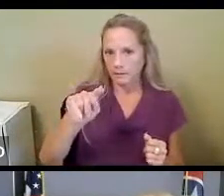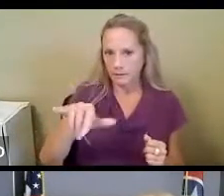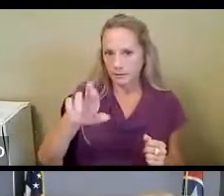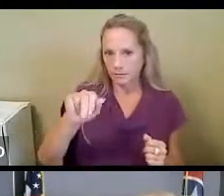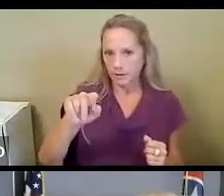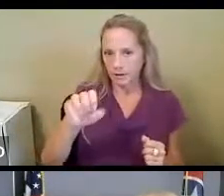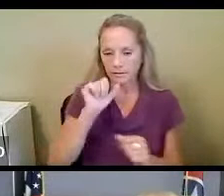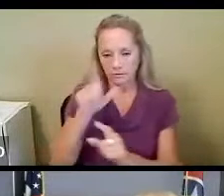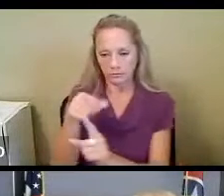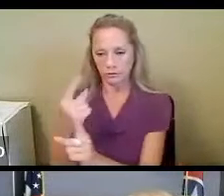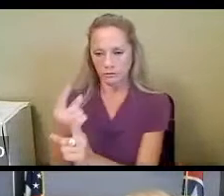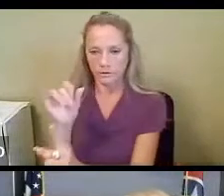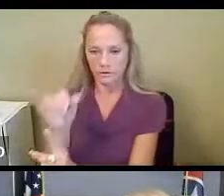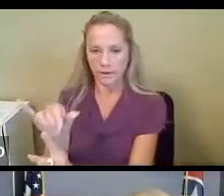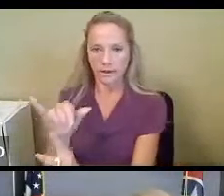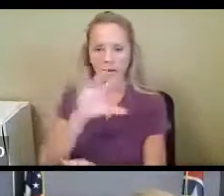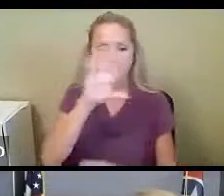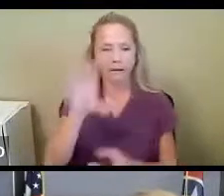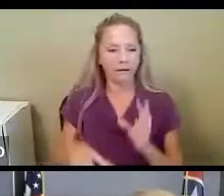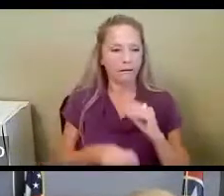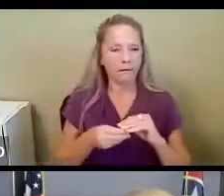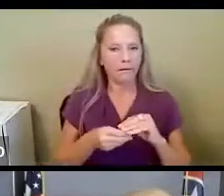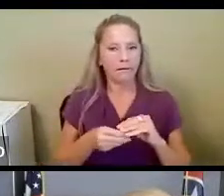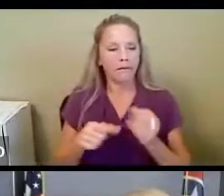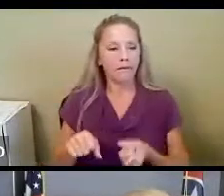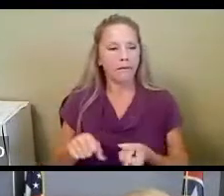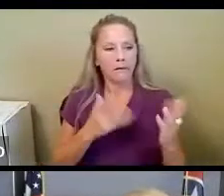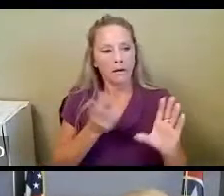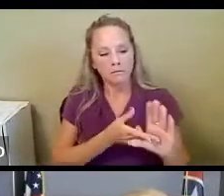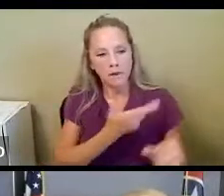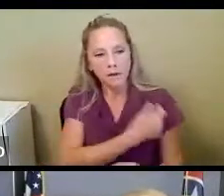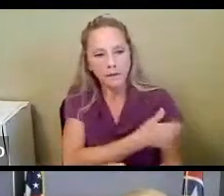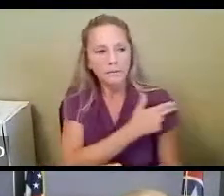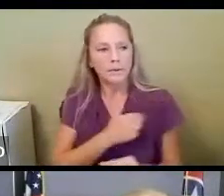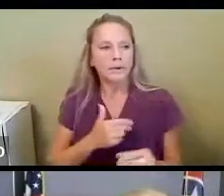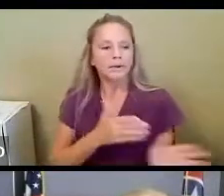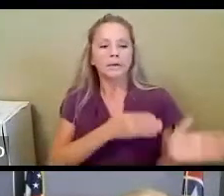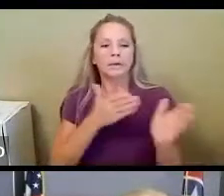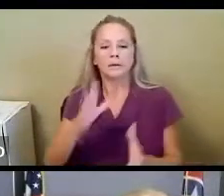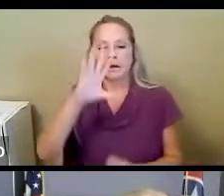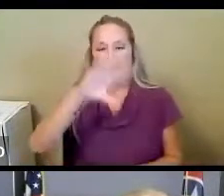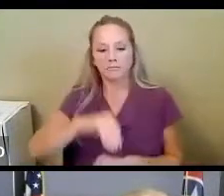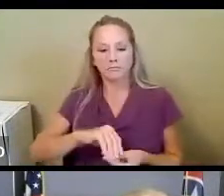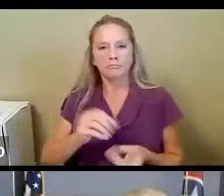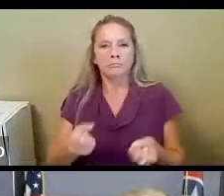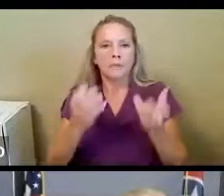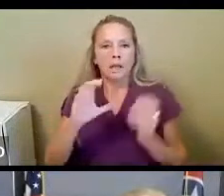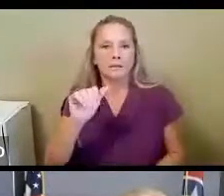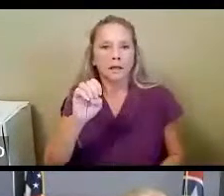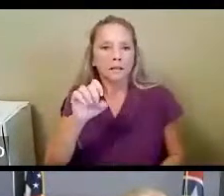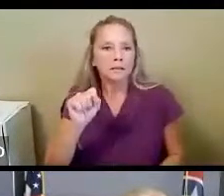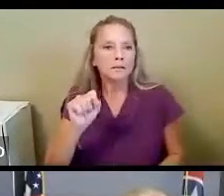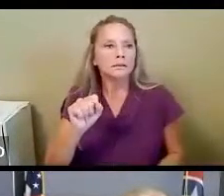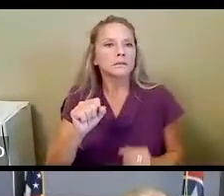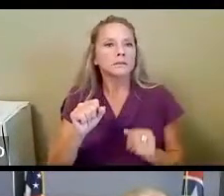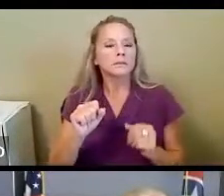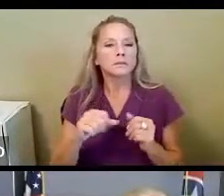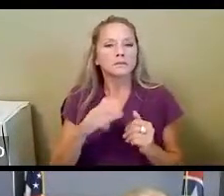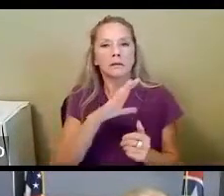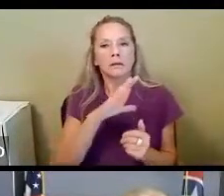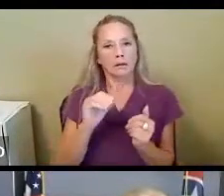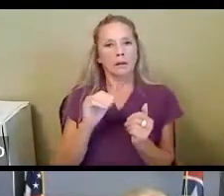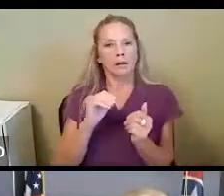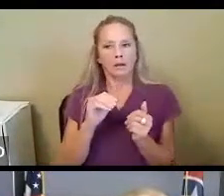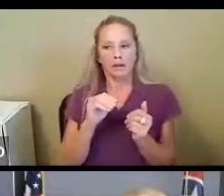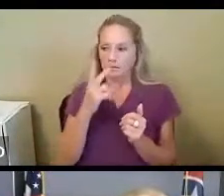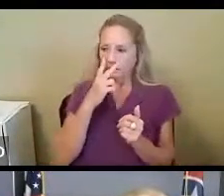other benchmarks, hospitalization, case rates, those kind of things. and then, looking at the context